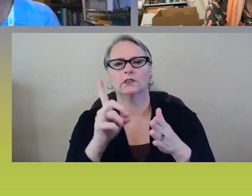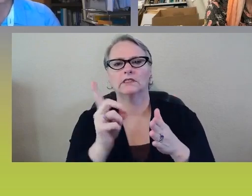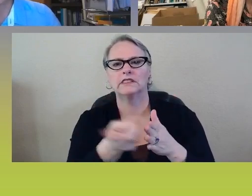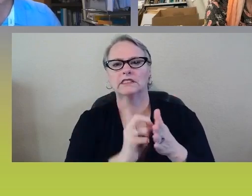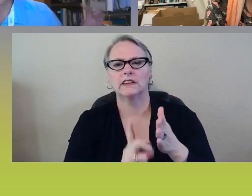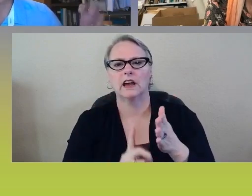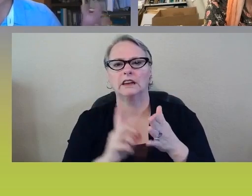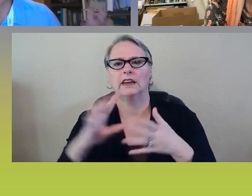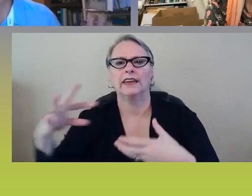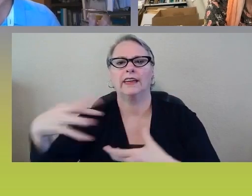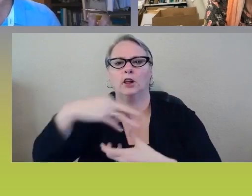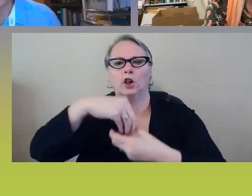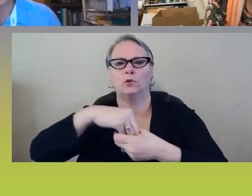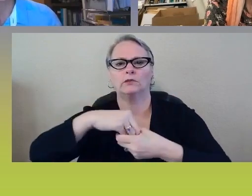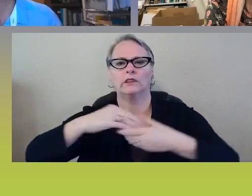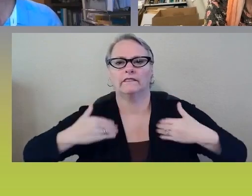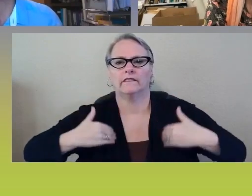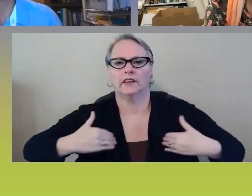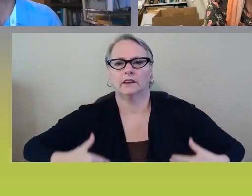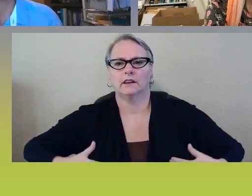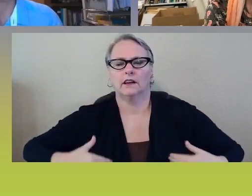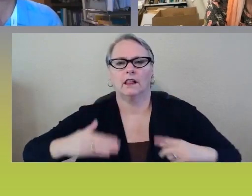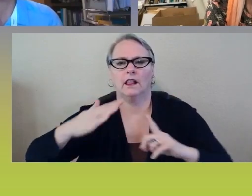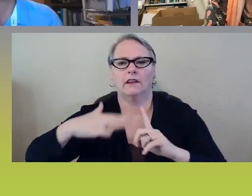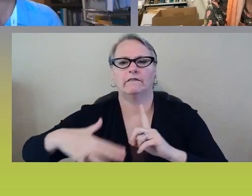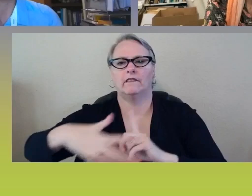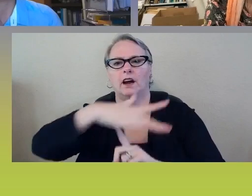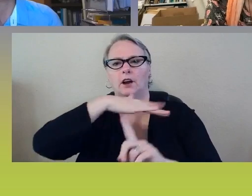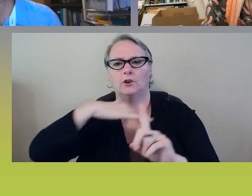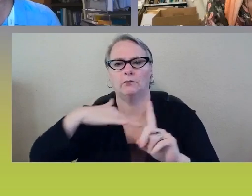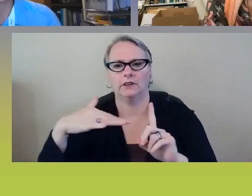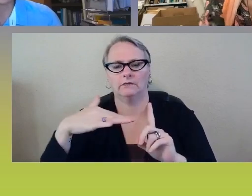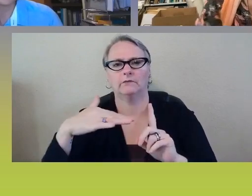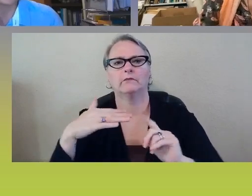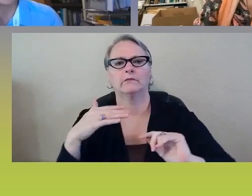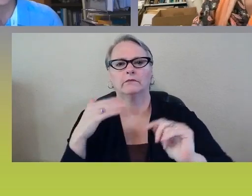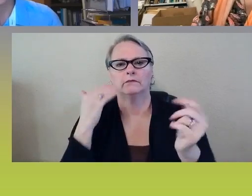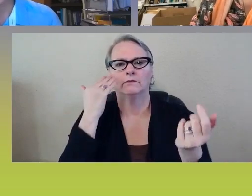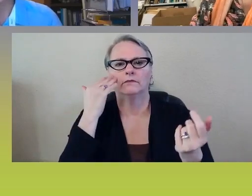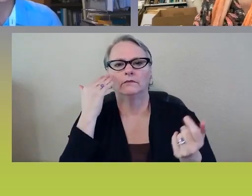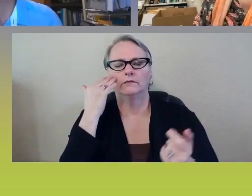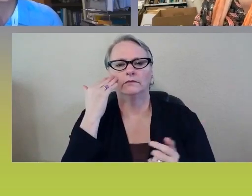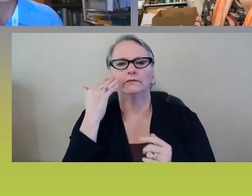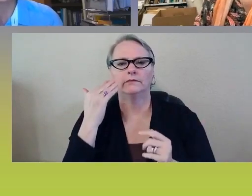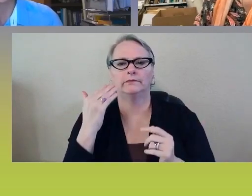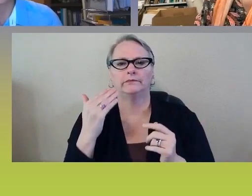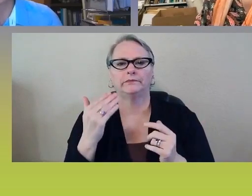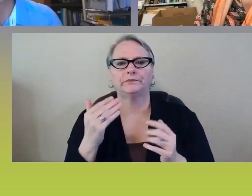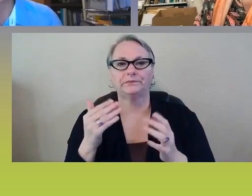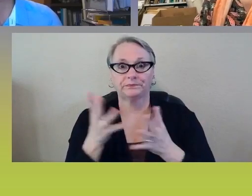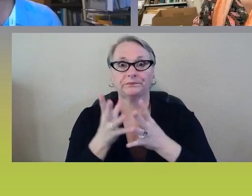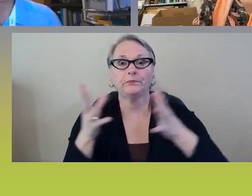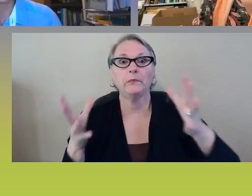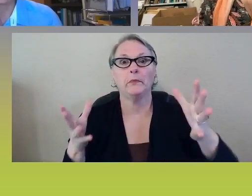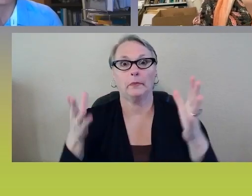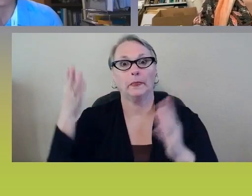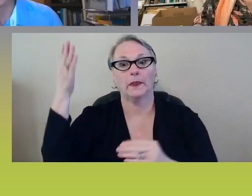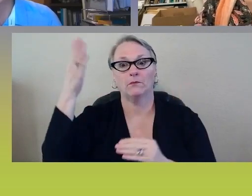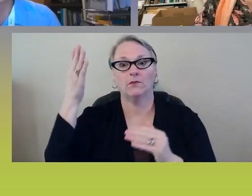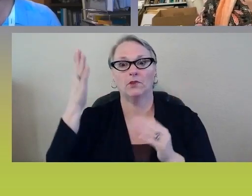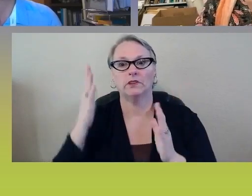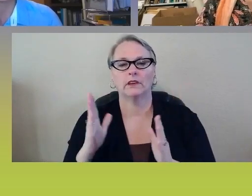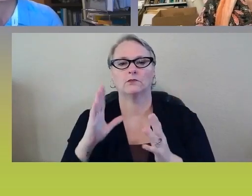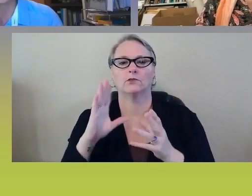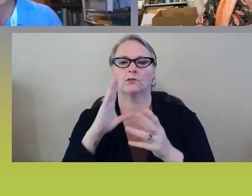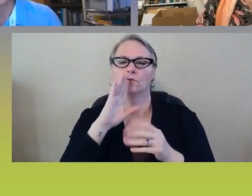inclusive physical environment. I know from day 1 to day 3, a lot of presenters talk about teacher